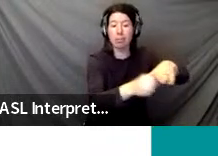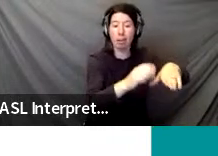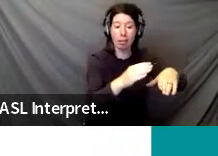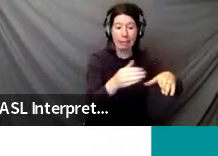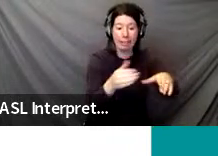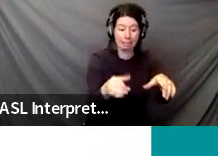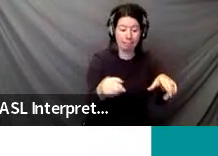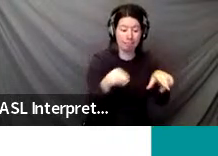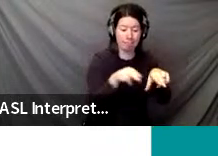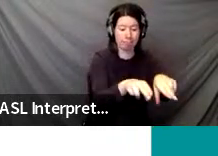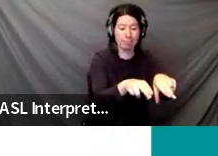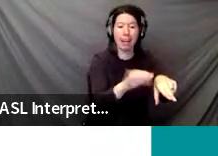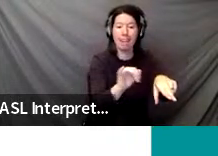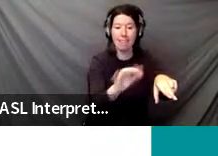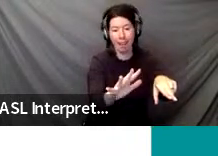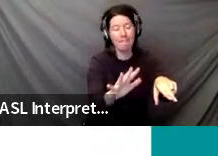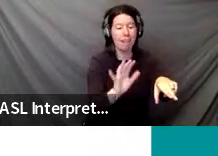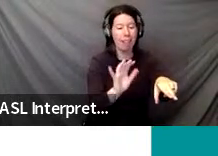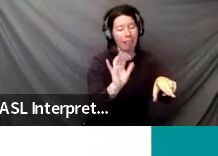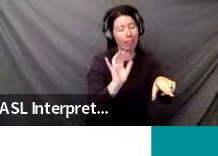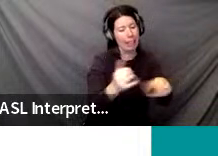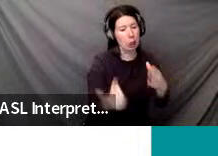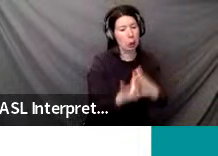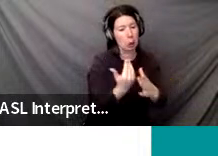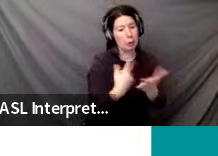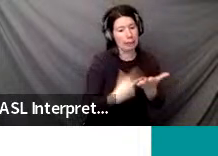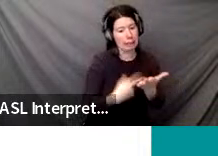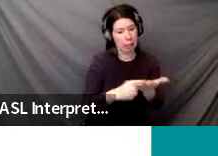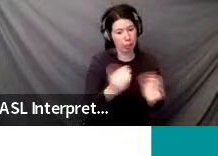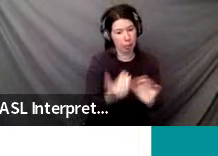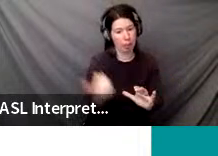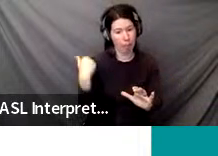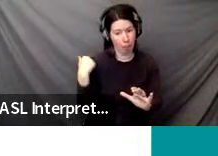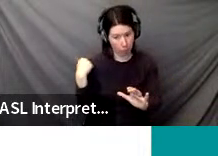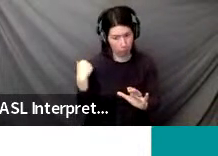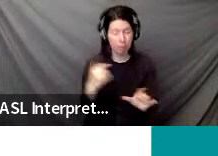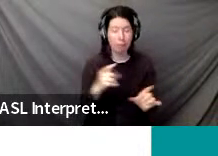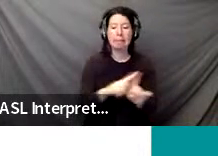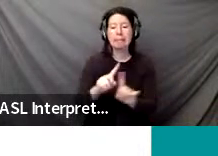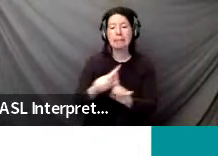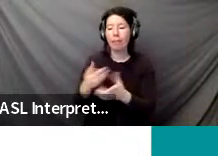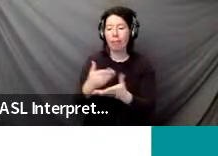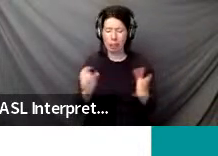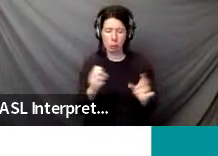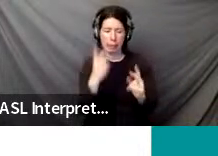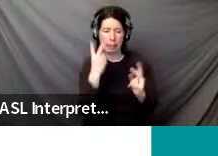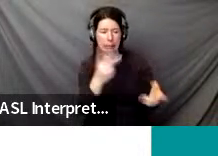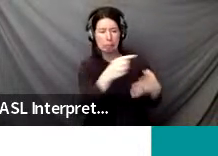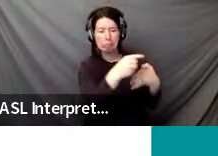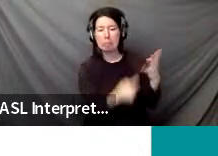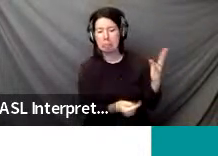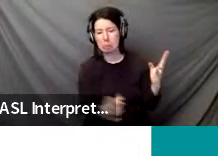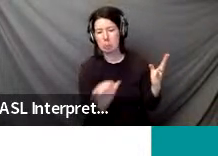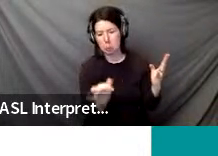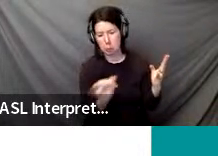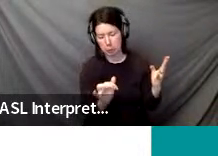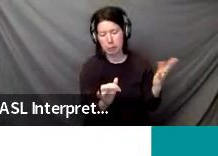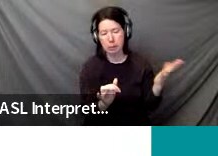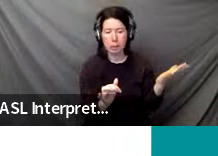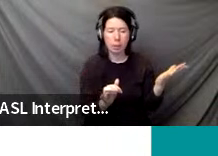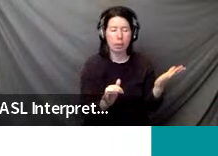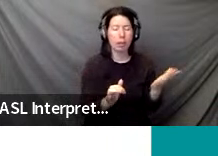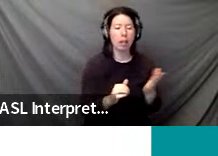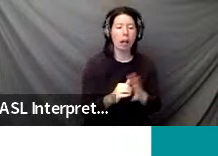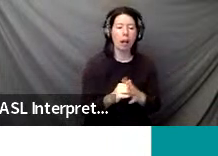previous discussion had. And you can see a few of the other items on here as well.